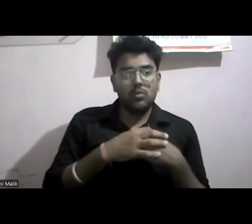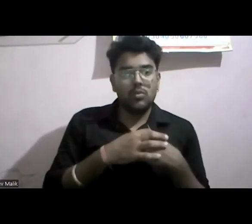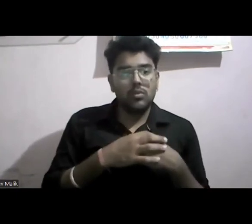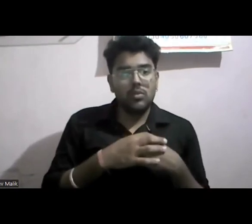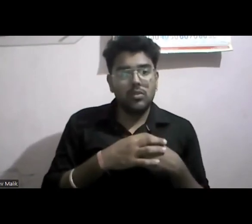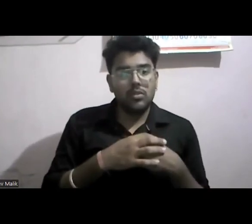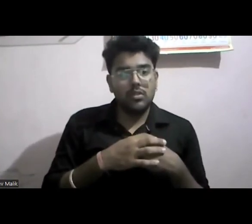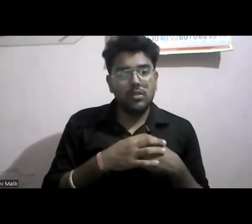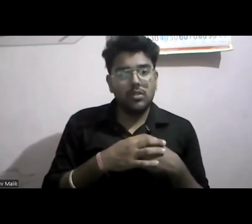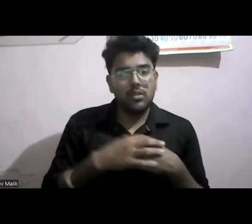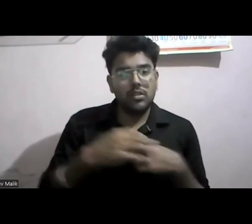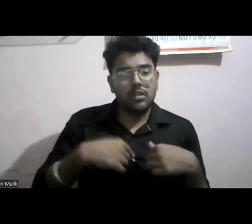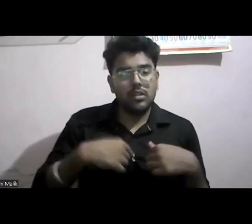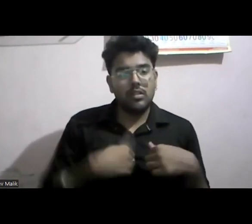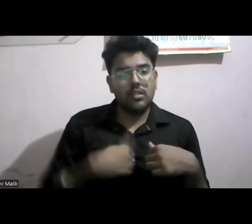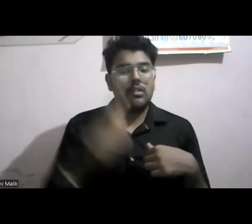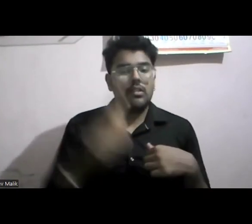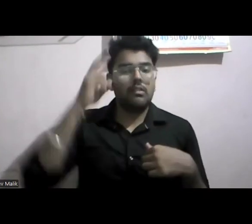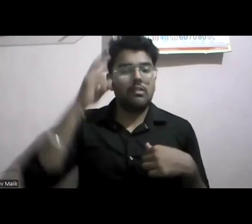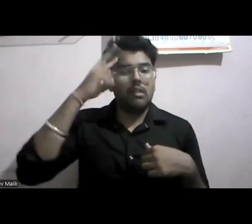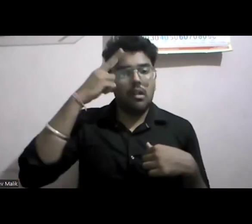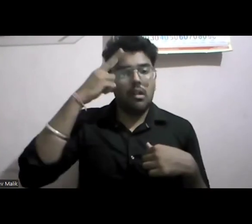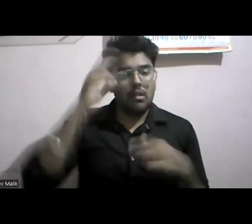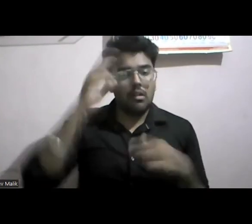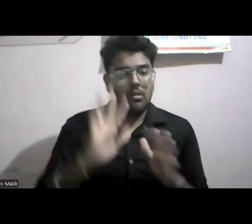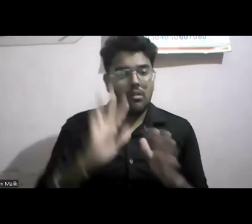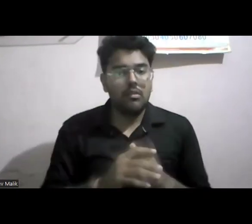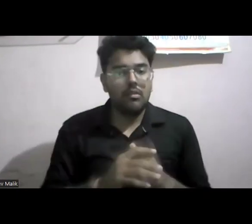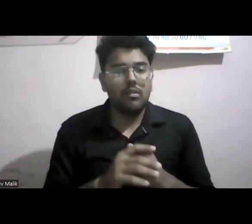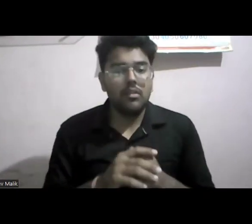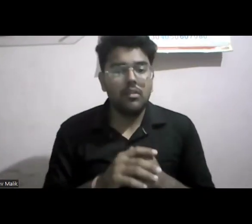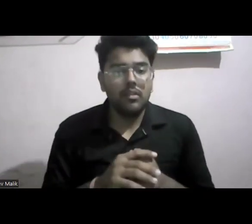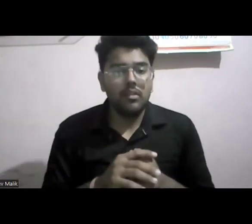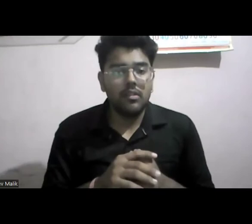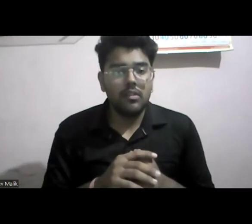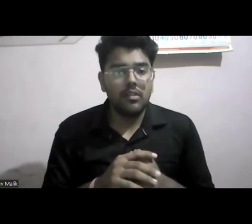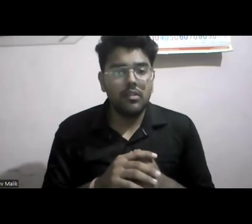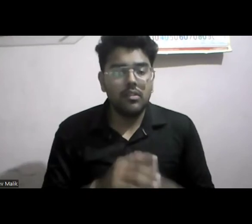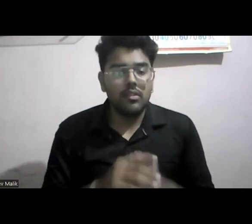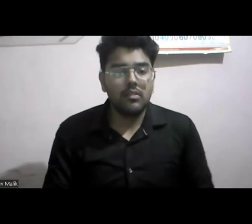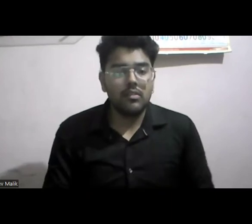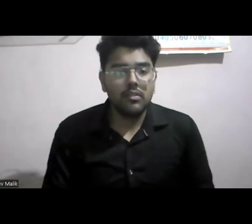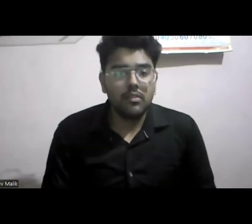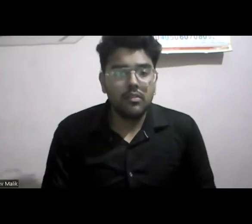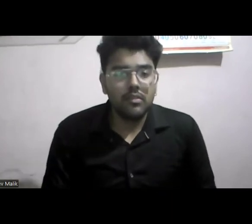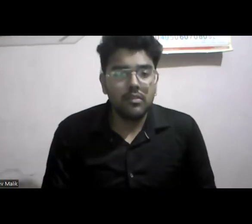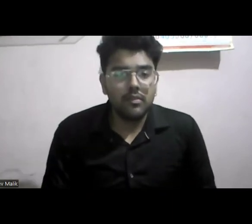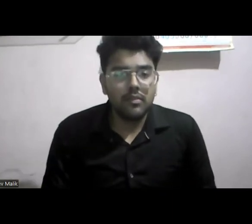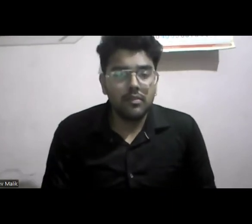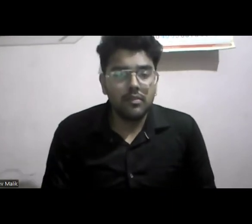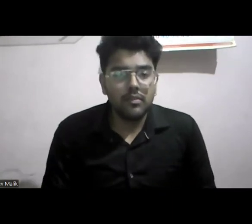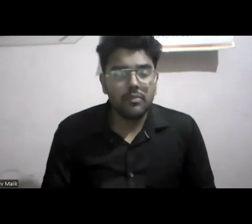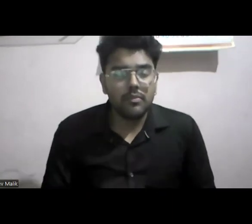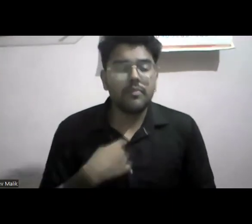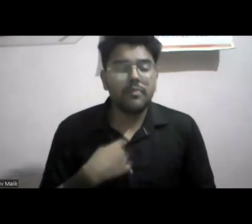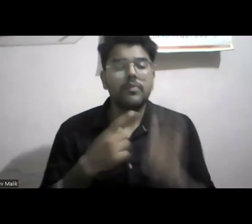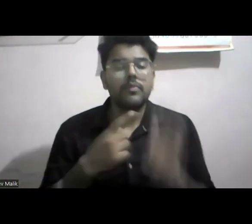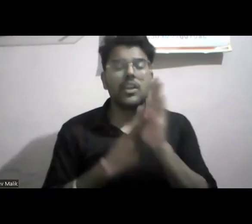who himself has Down syndrome. And this is actually one of its kind. Let me just show you.